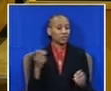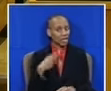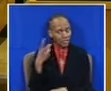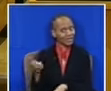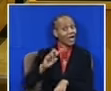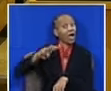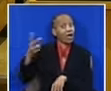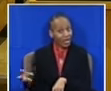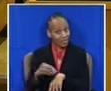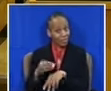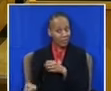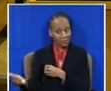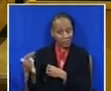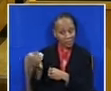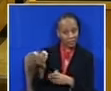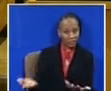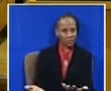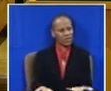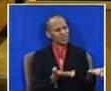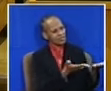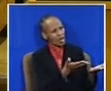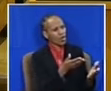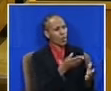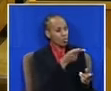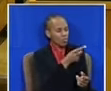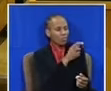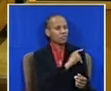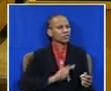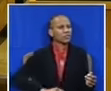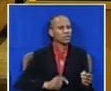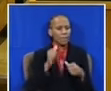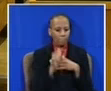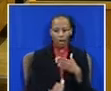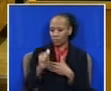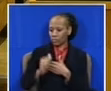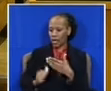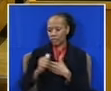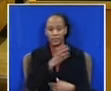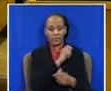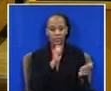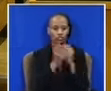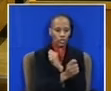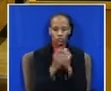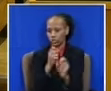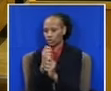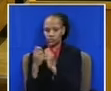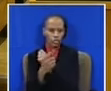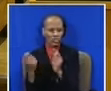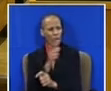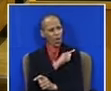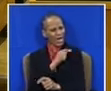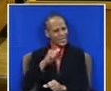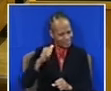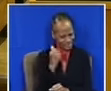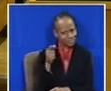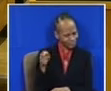for Inclusive Growth and Africa's Renewal, Reclaiming the Legacy of Owa Tambo. President Zuma's speech will focus on the progress